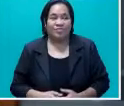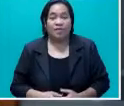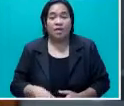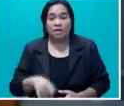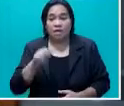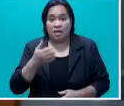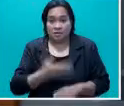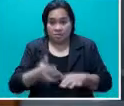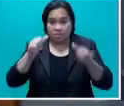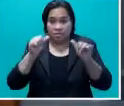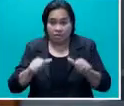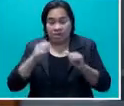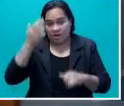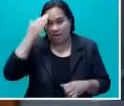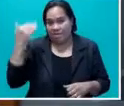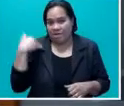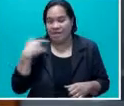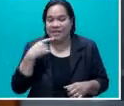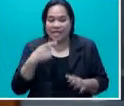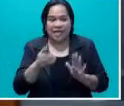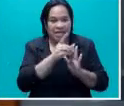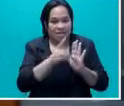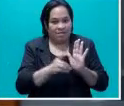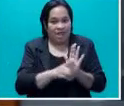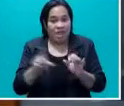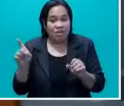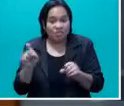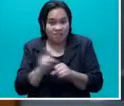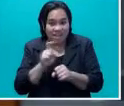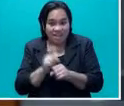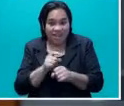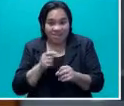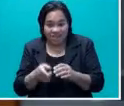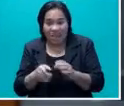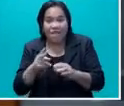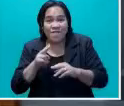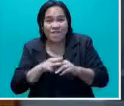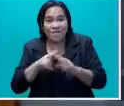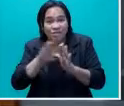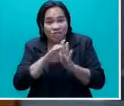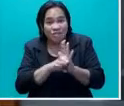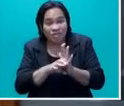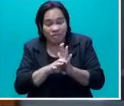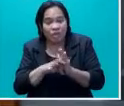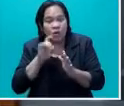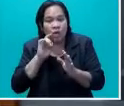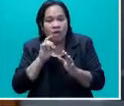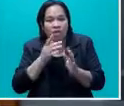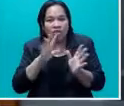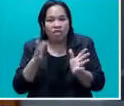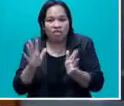the President had reminded us that democracy created under our Fijian Constitution will wither with